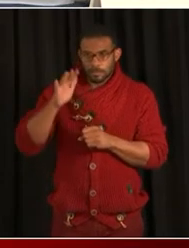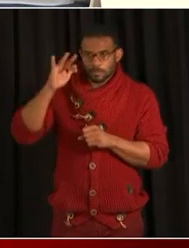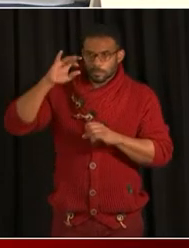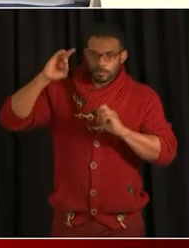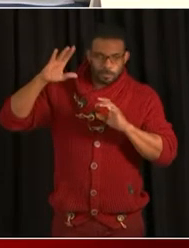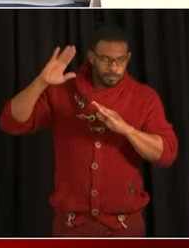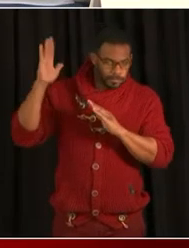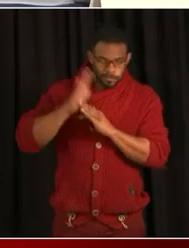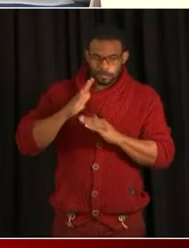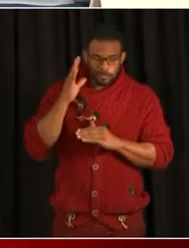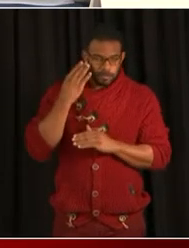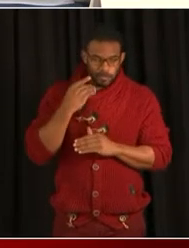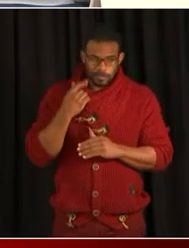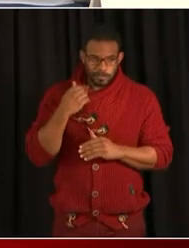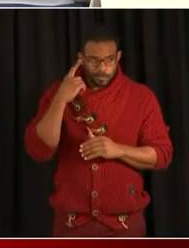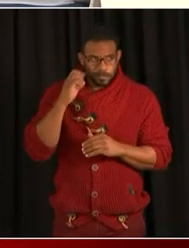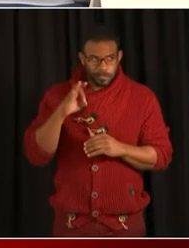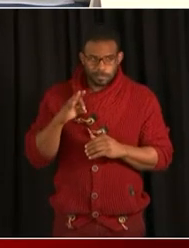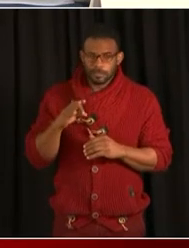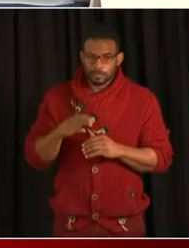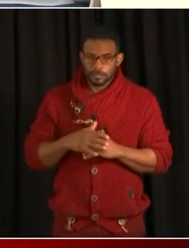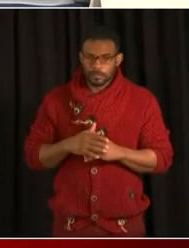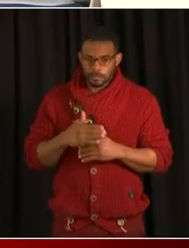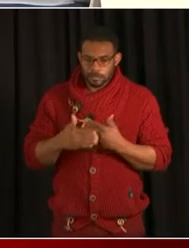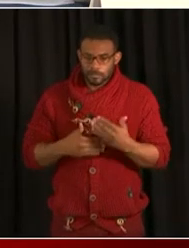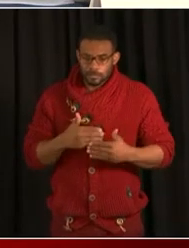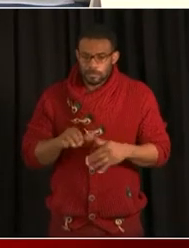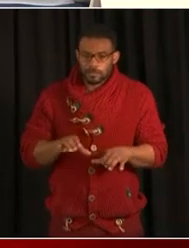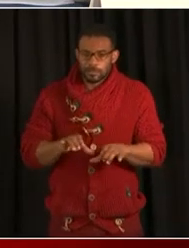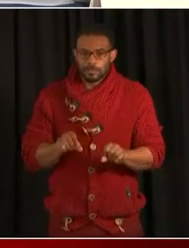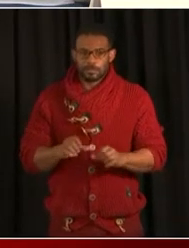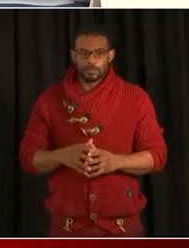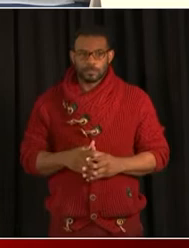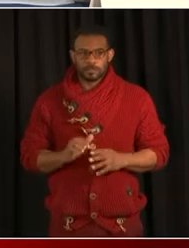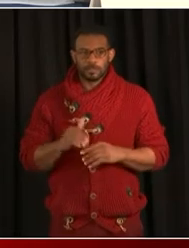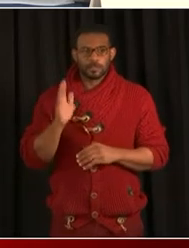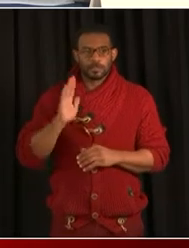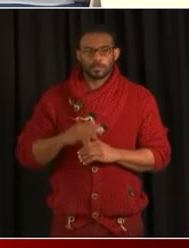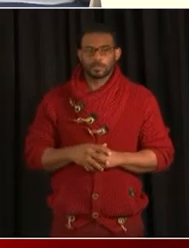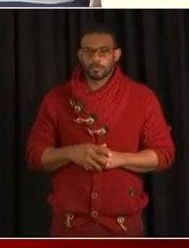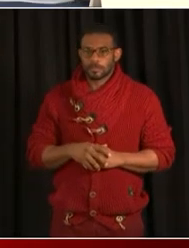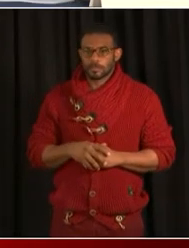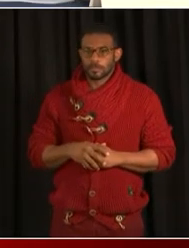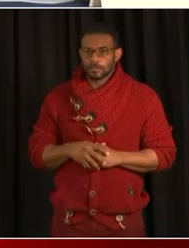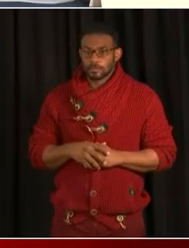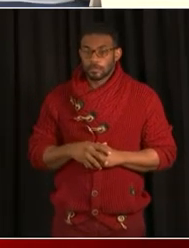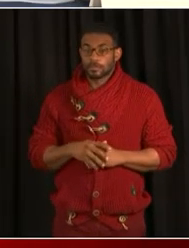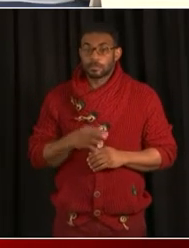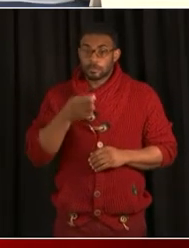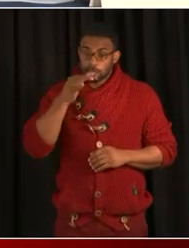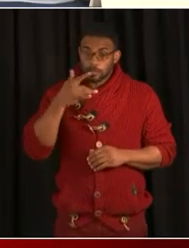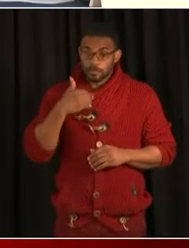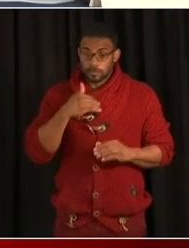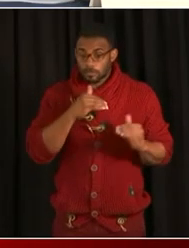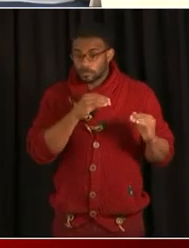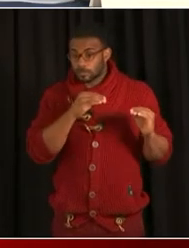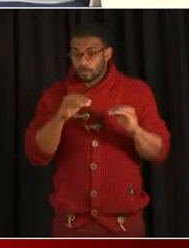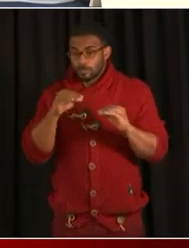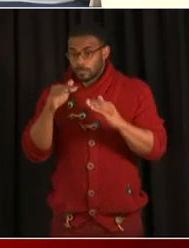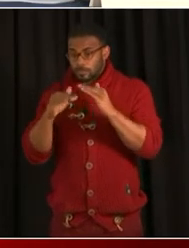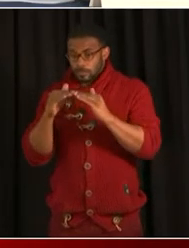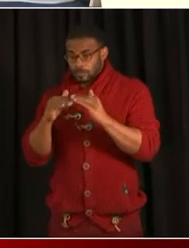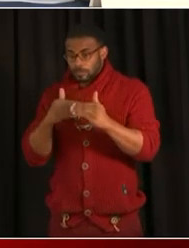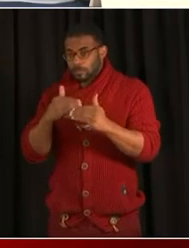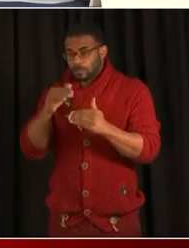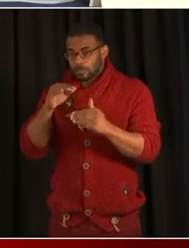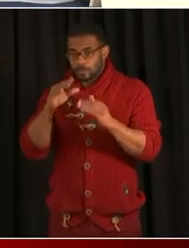heyday and golden days of, I think, of the programming we were able to do in those days. Eventually, we moved